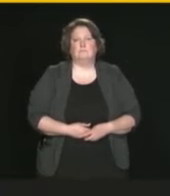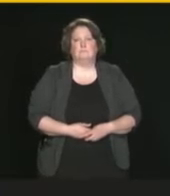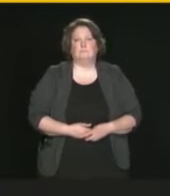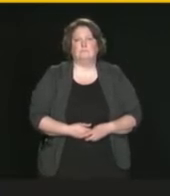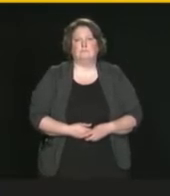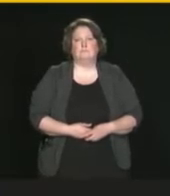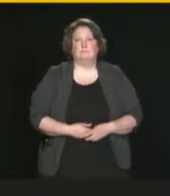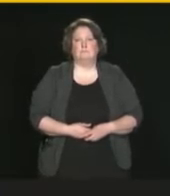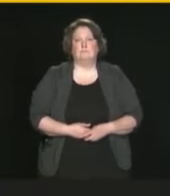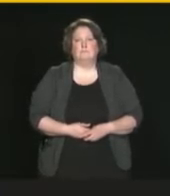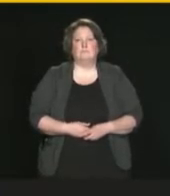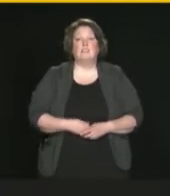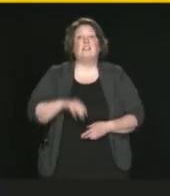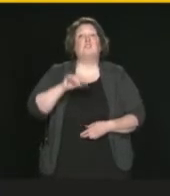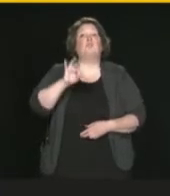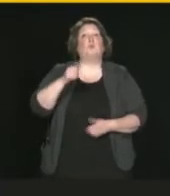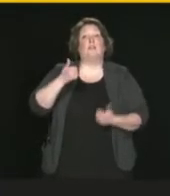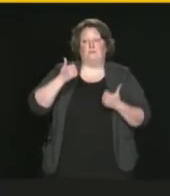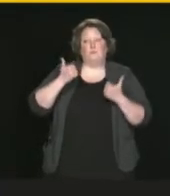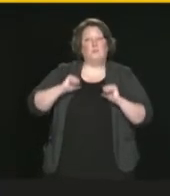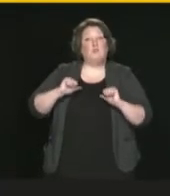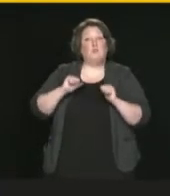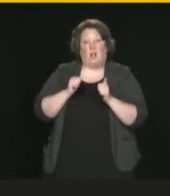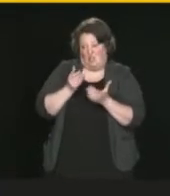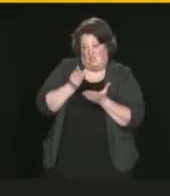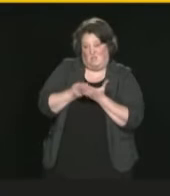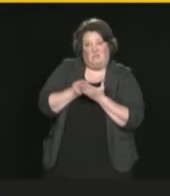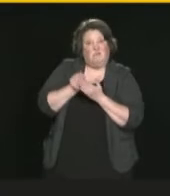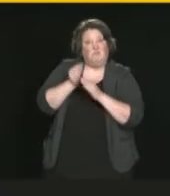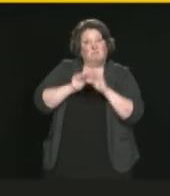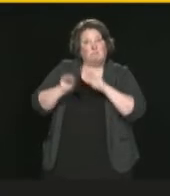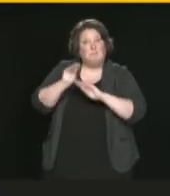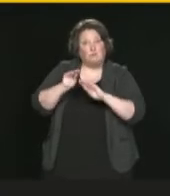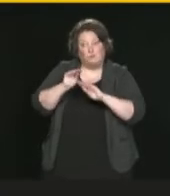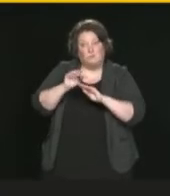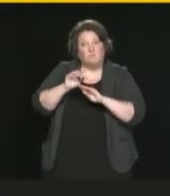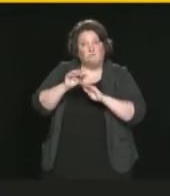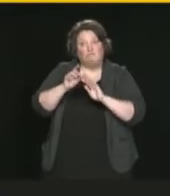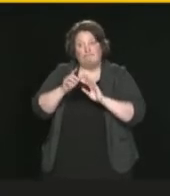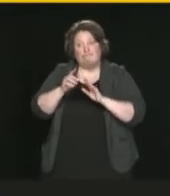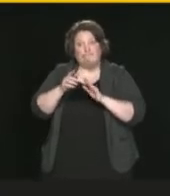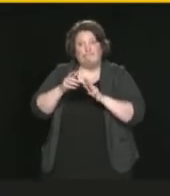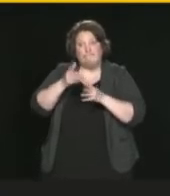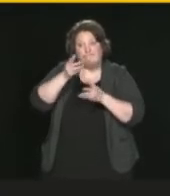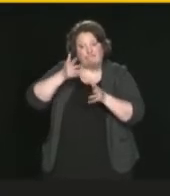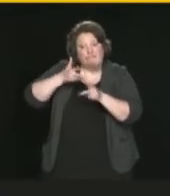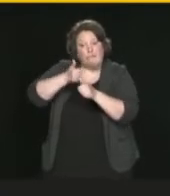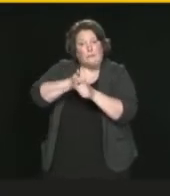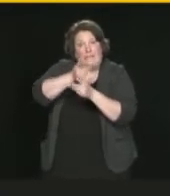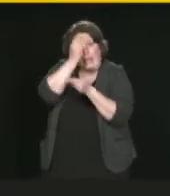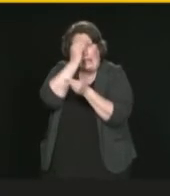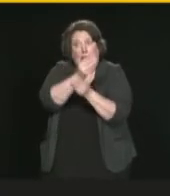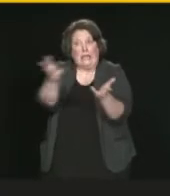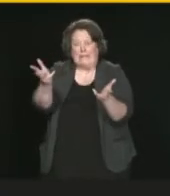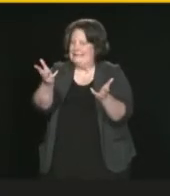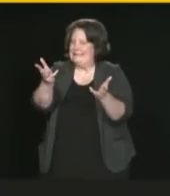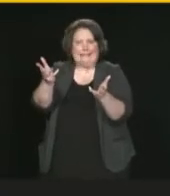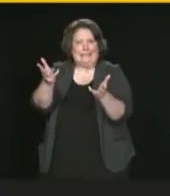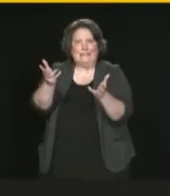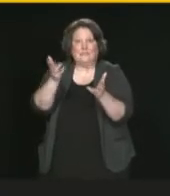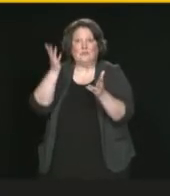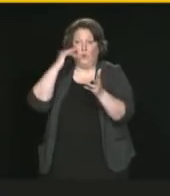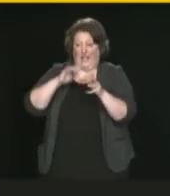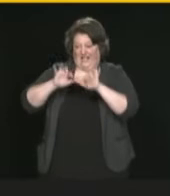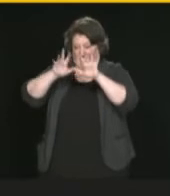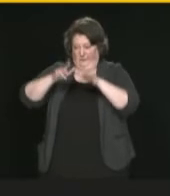economic updates is that an integral part of those updates is a prediction of what's going to be happening between now and the rest of the